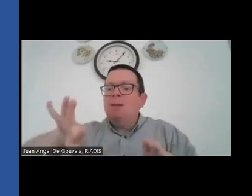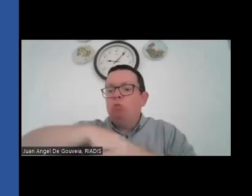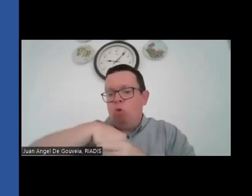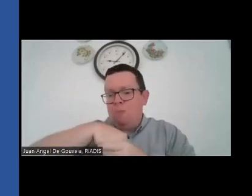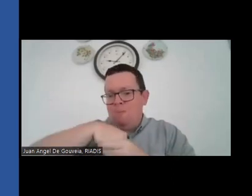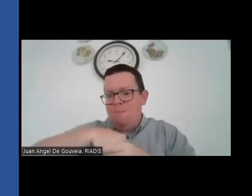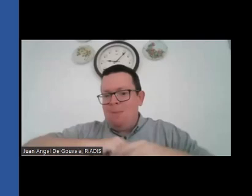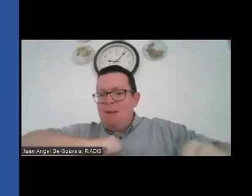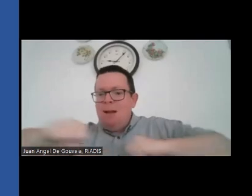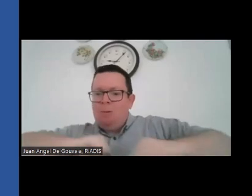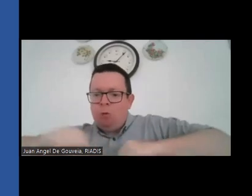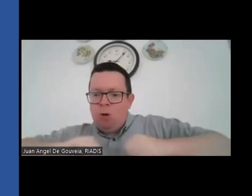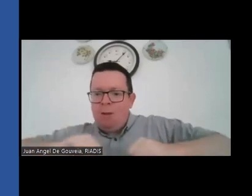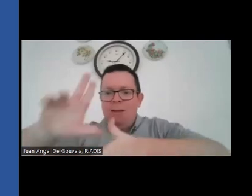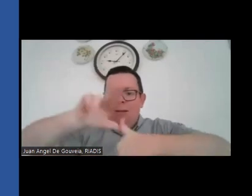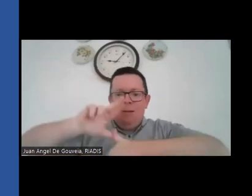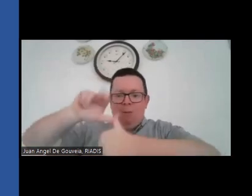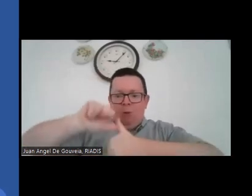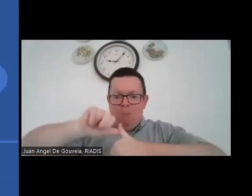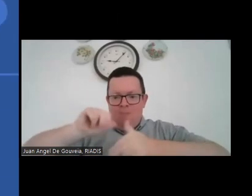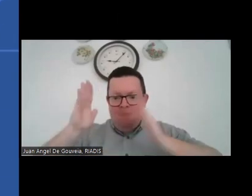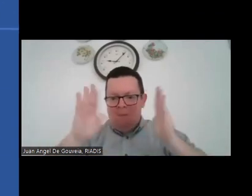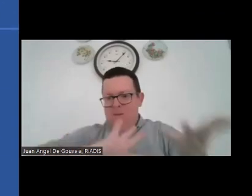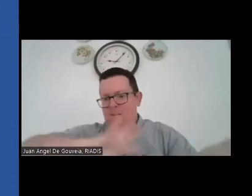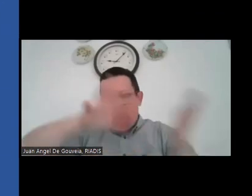Hospital. Next, please.